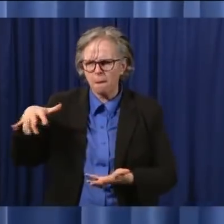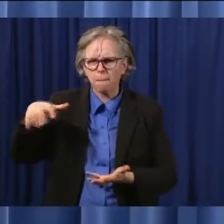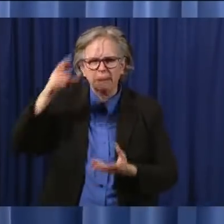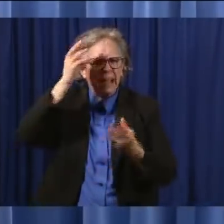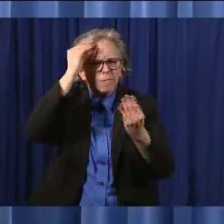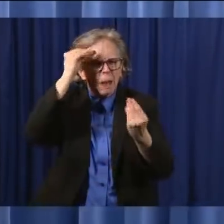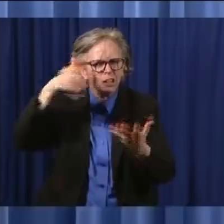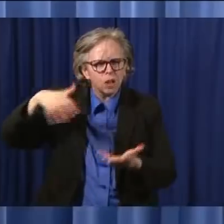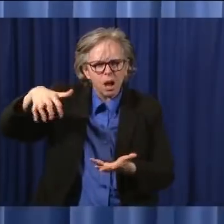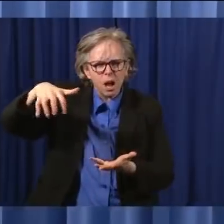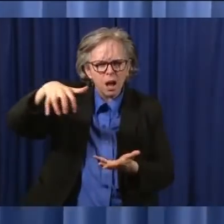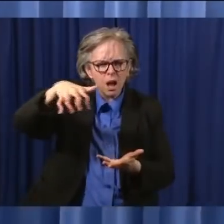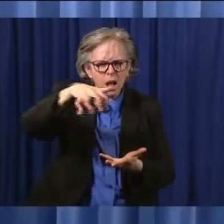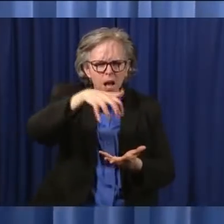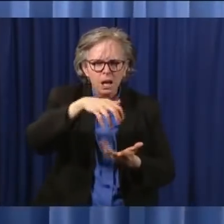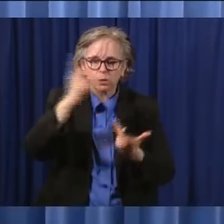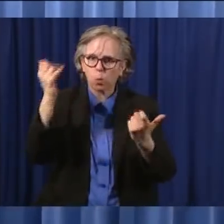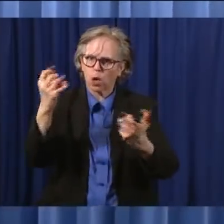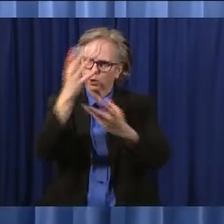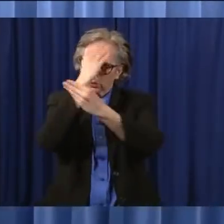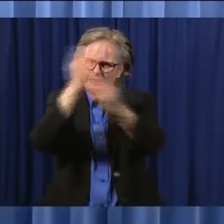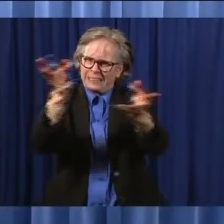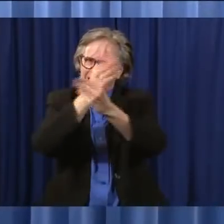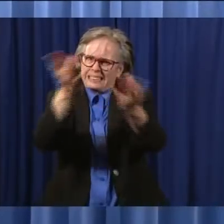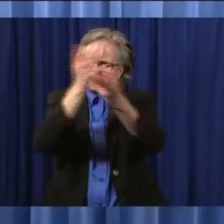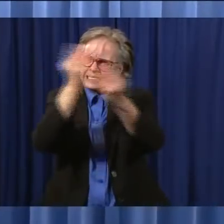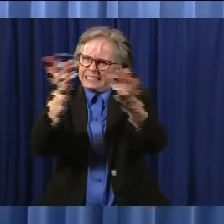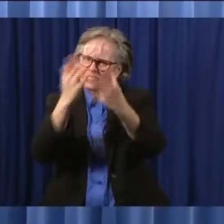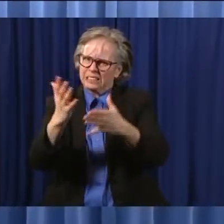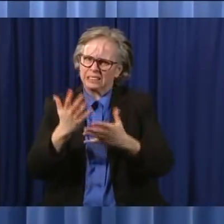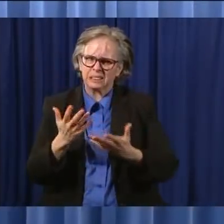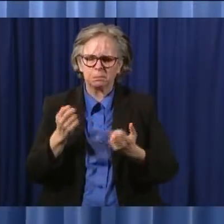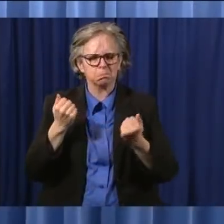of you as we could about this coronavirus.